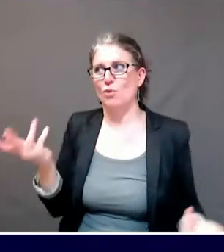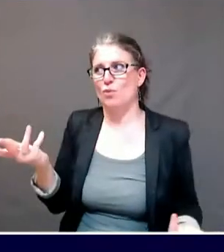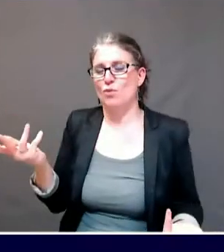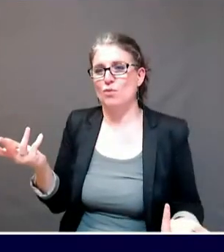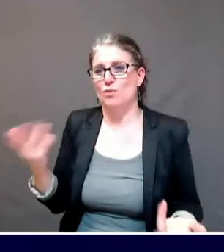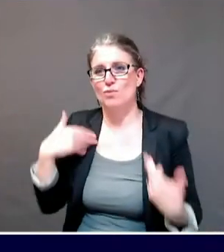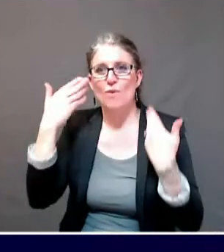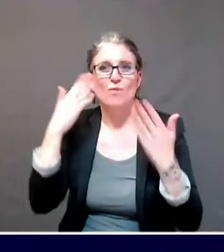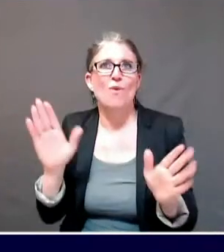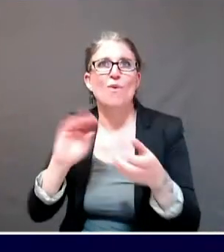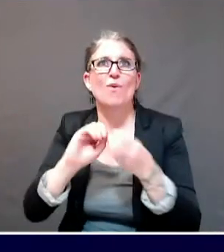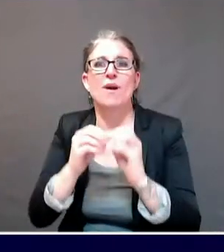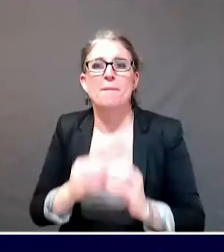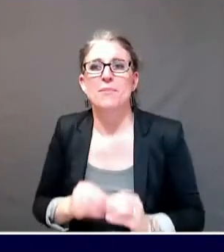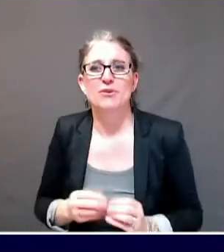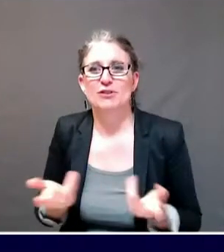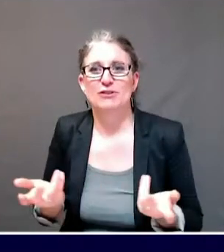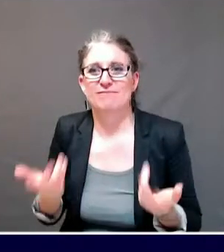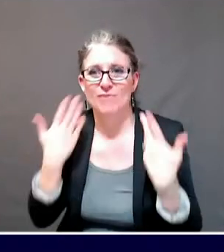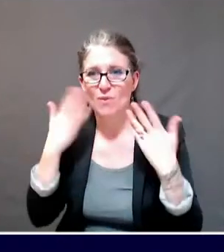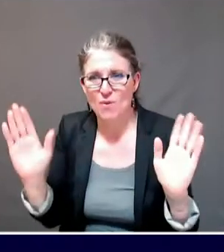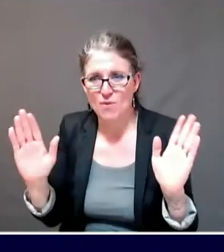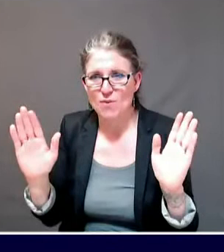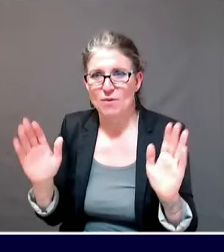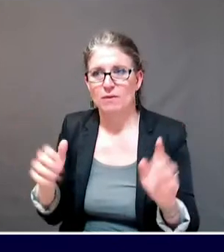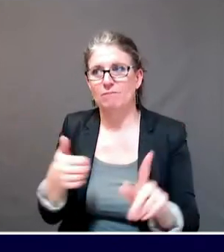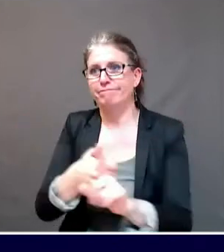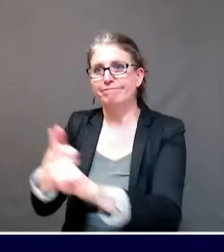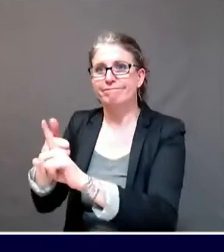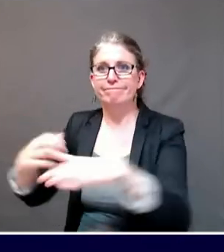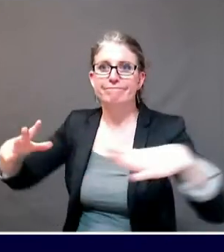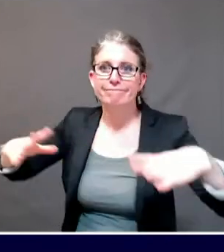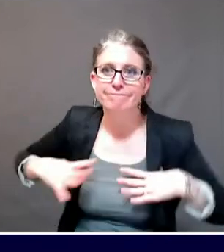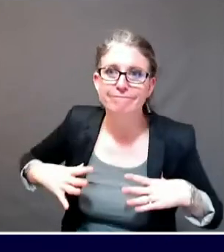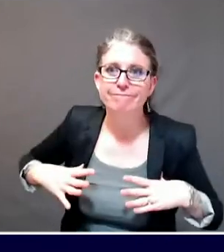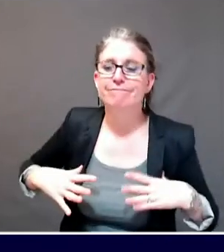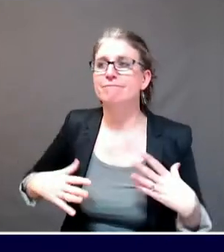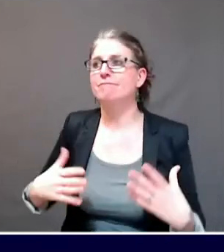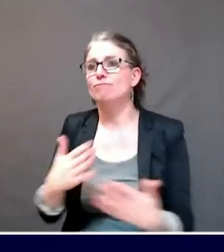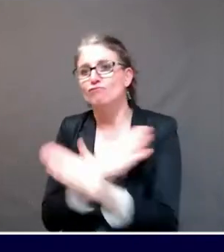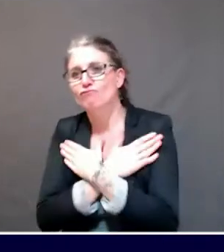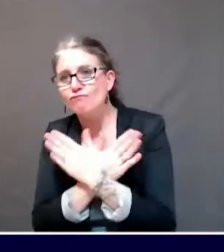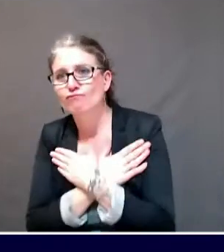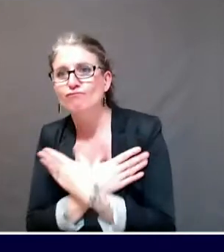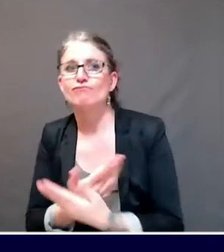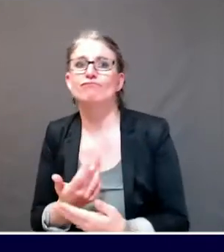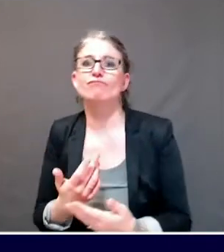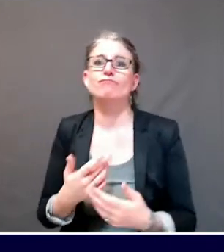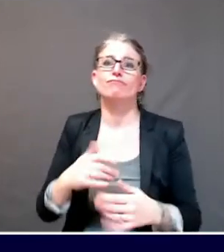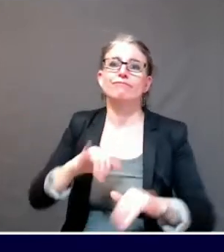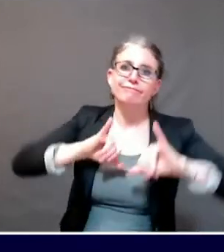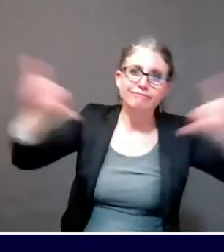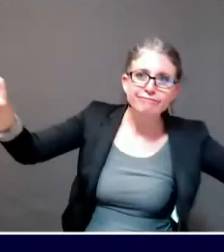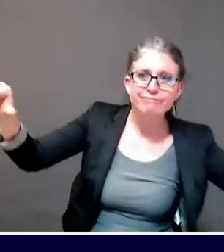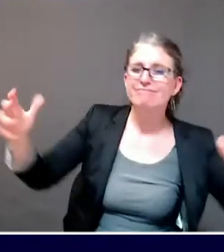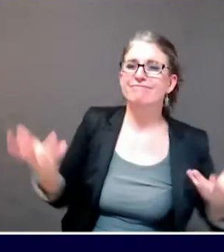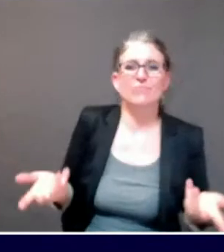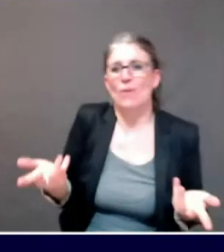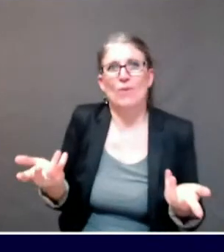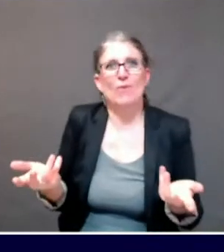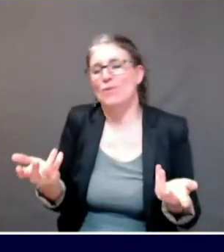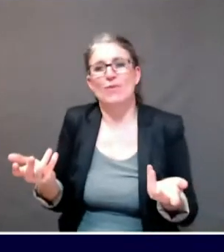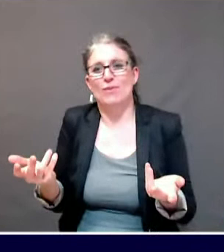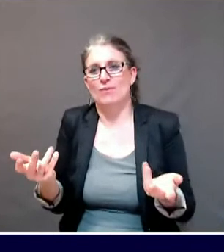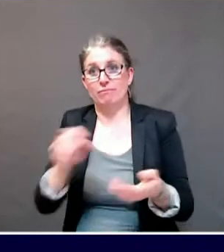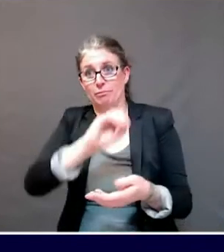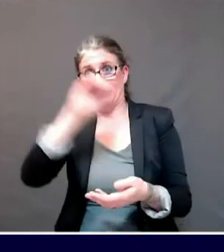get a clear sense of what may have transpired over the past 2 weeks. Our epidemiology team we've talked about